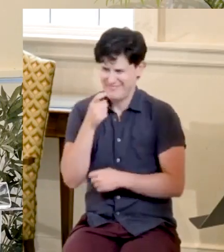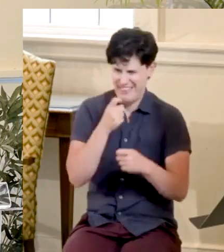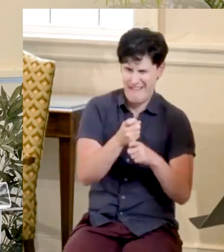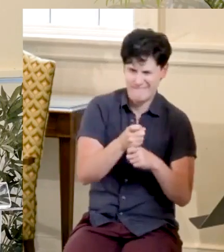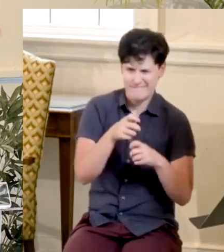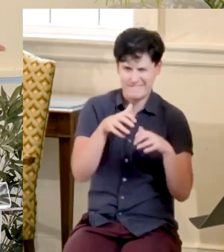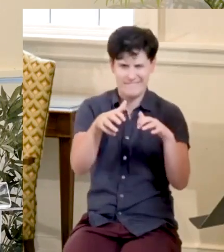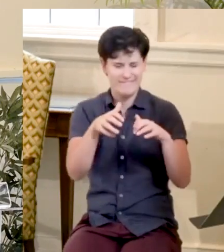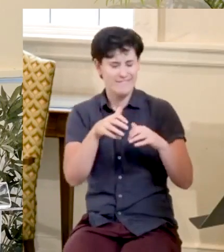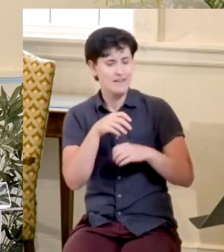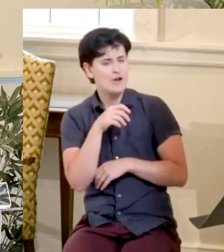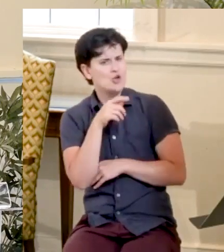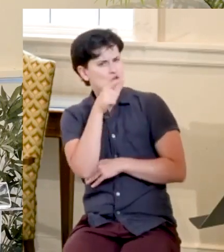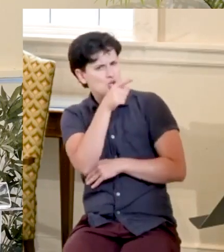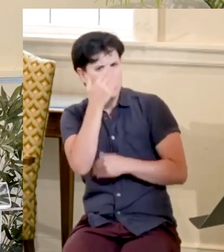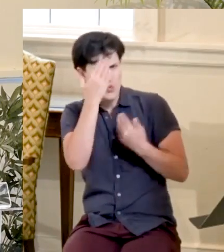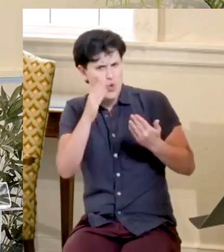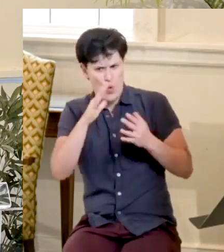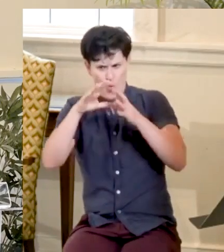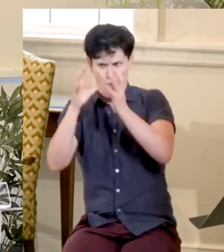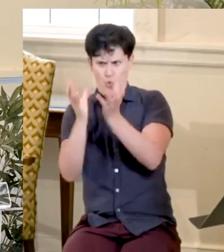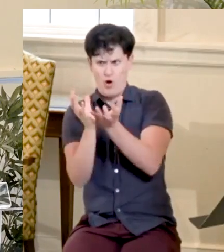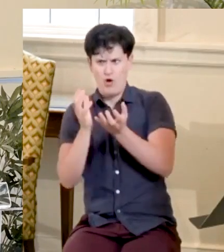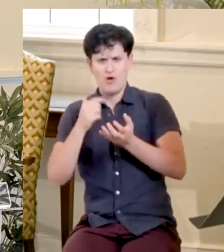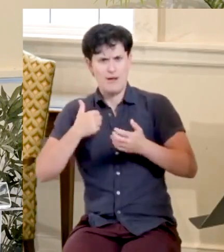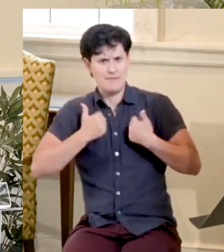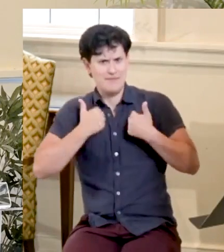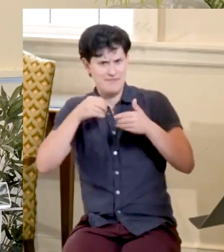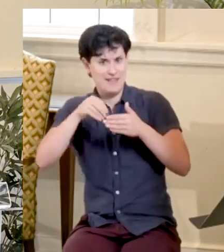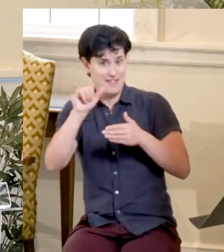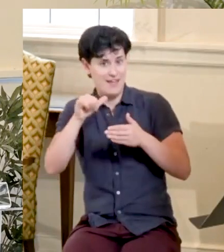You don't know the world I'm living in like I do.